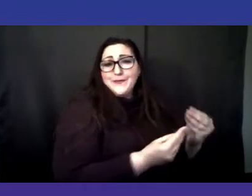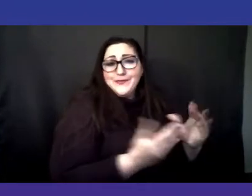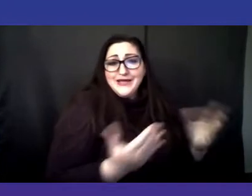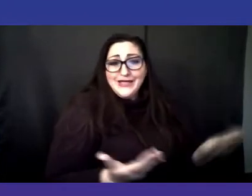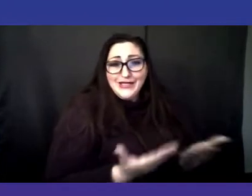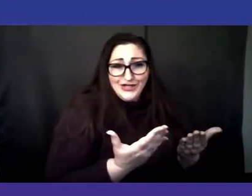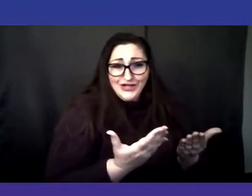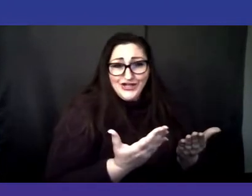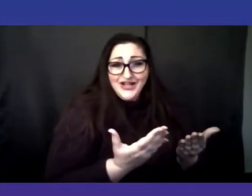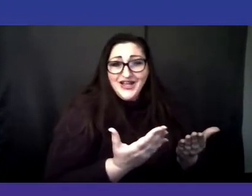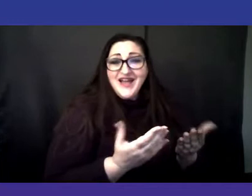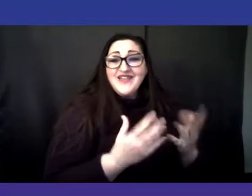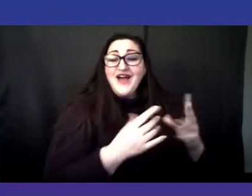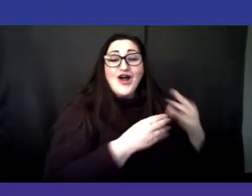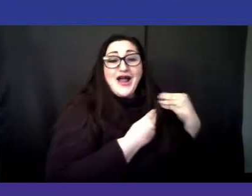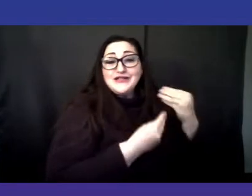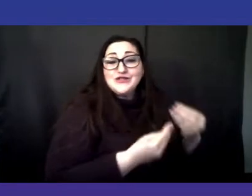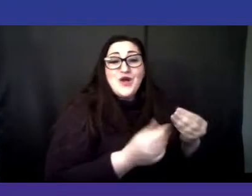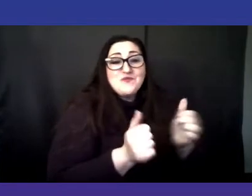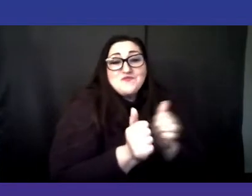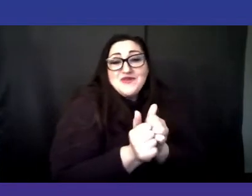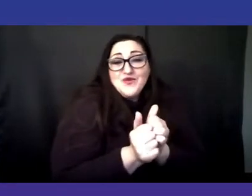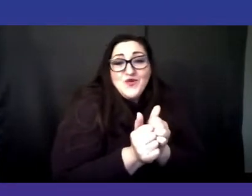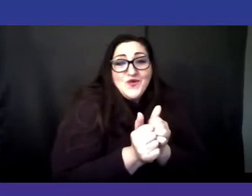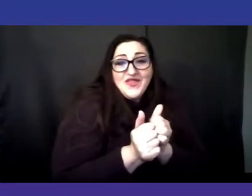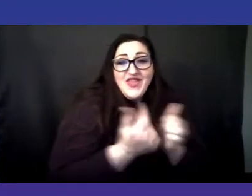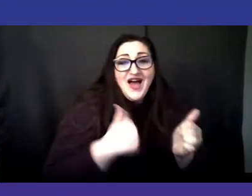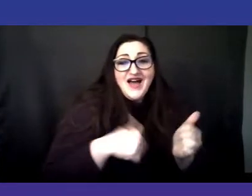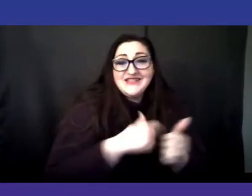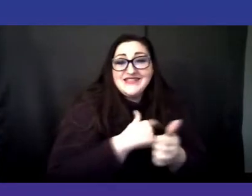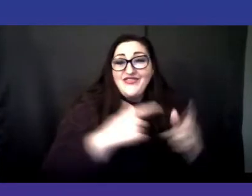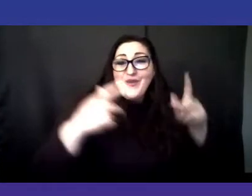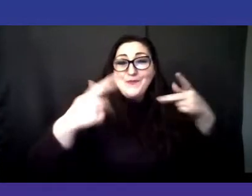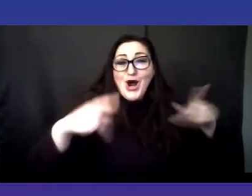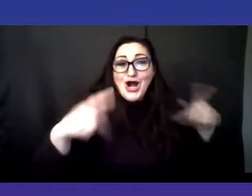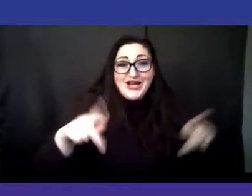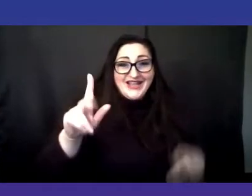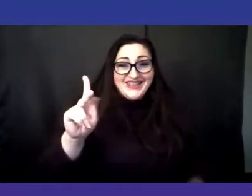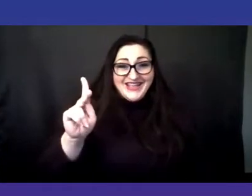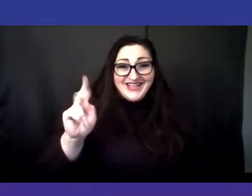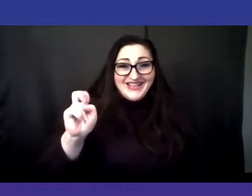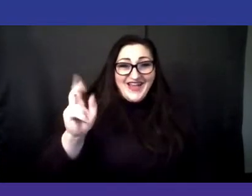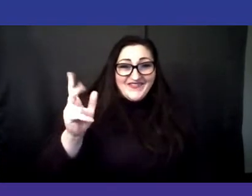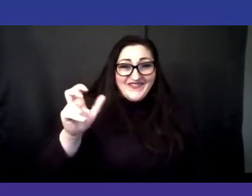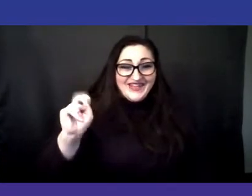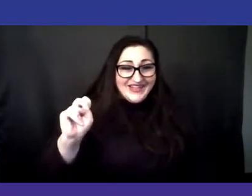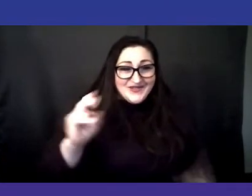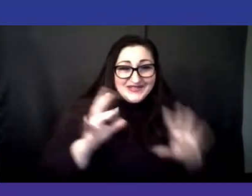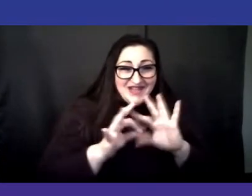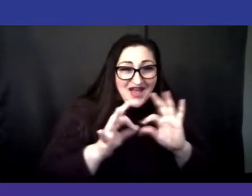throws, as much as us in our corporeal forms.